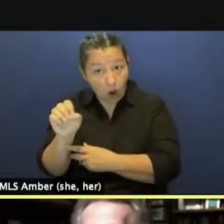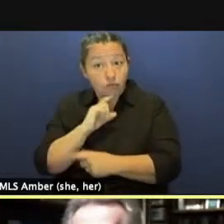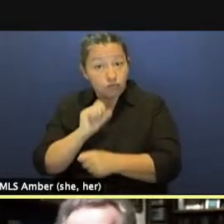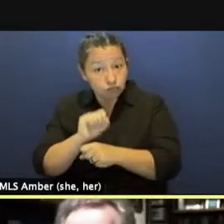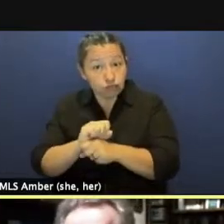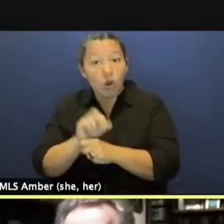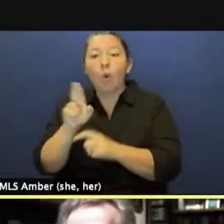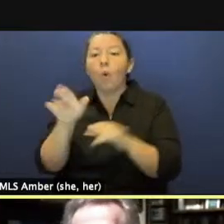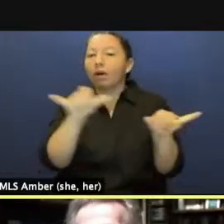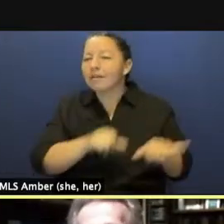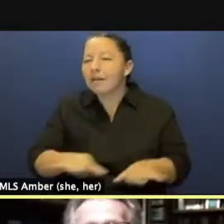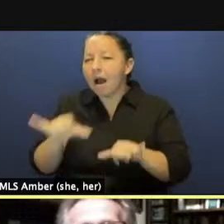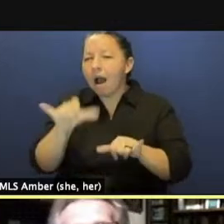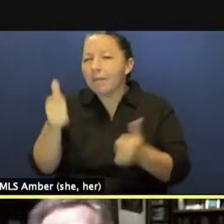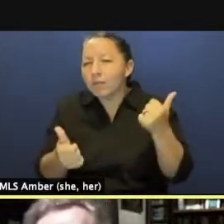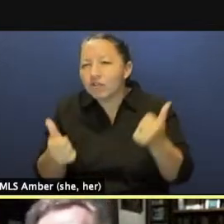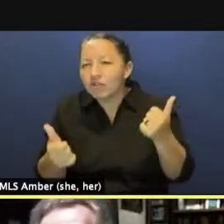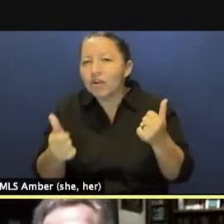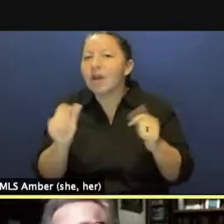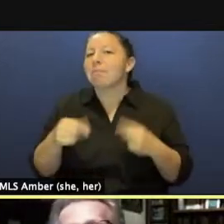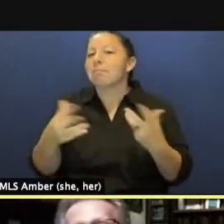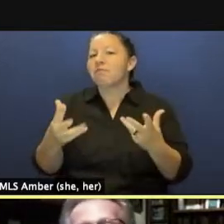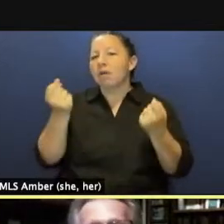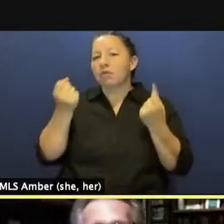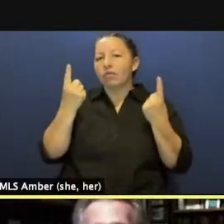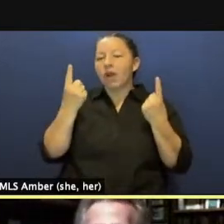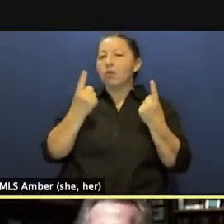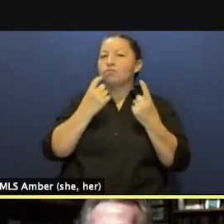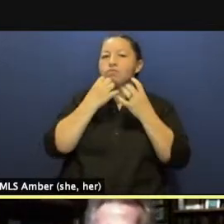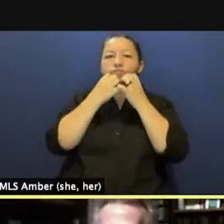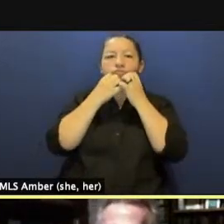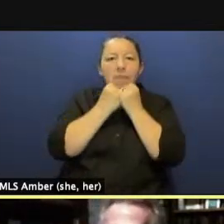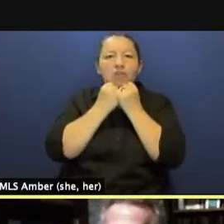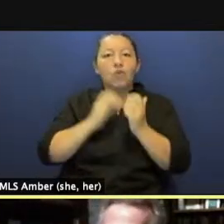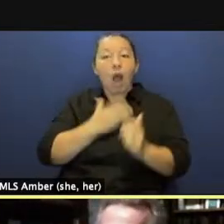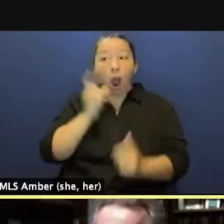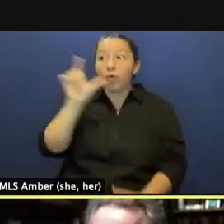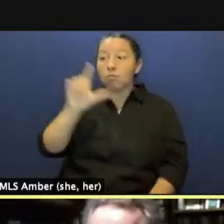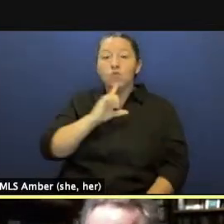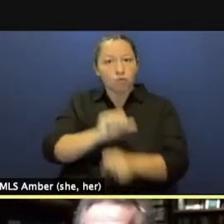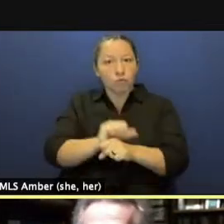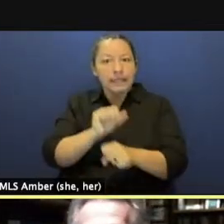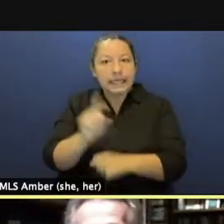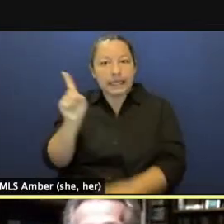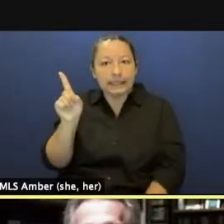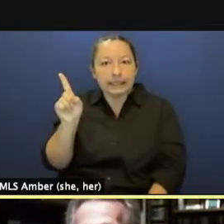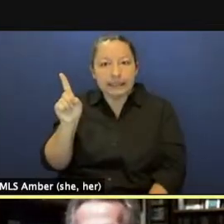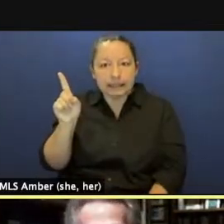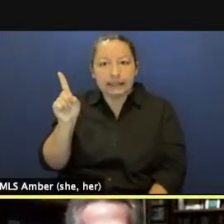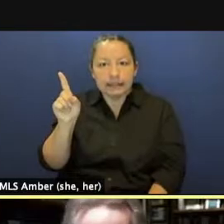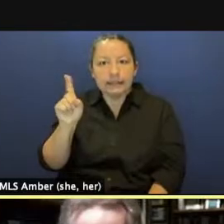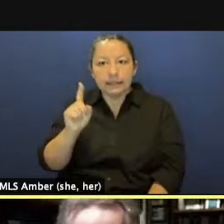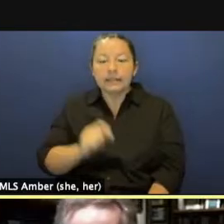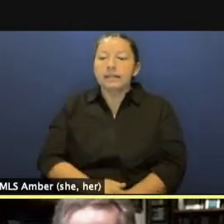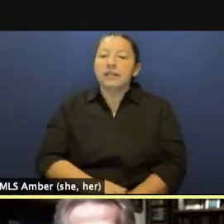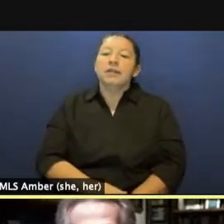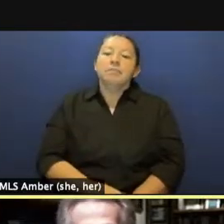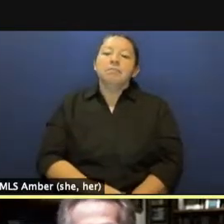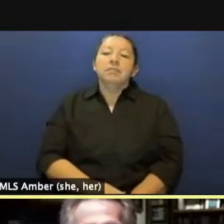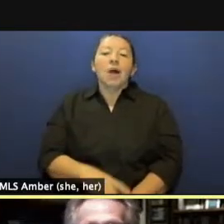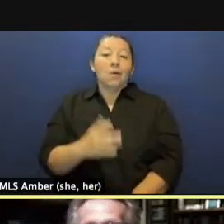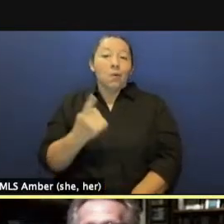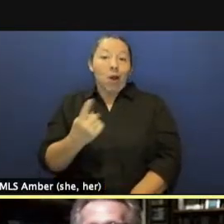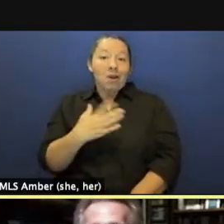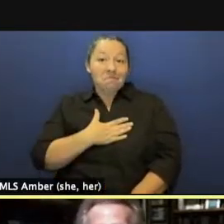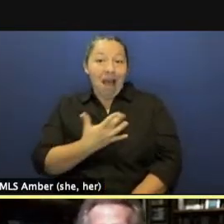an understanding of how special our moon may really be. Now, one of my